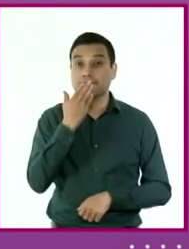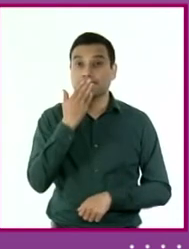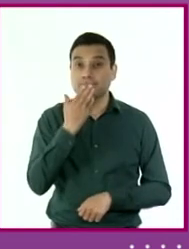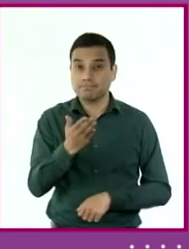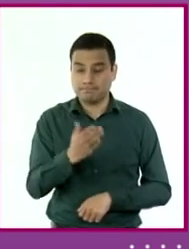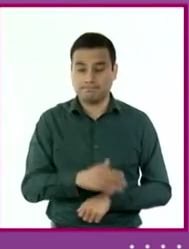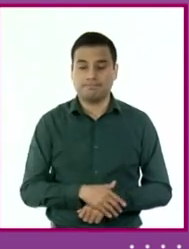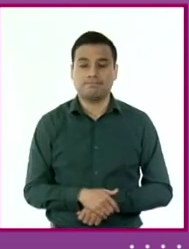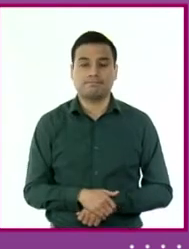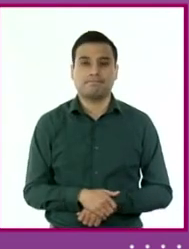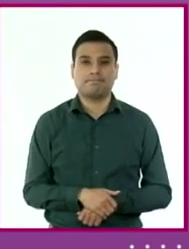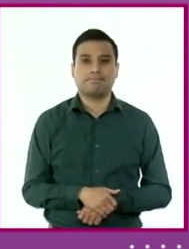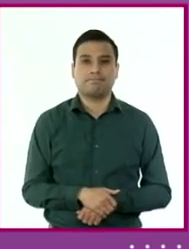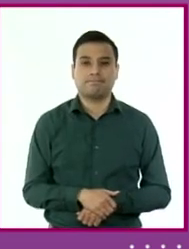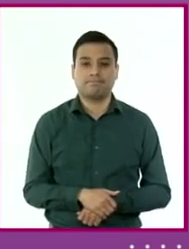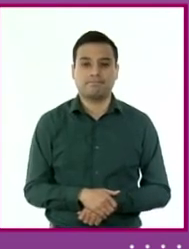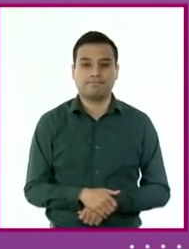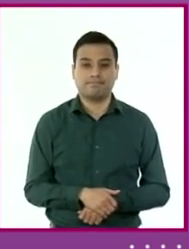1996. ¡Muy bien!